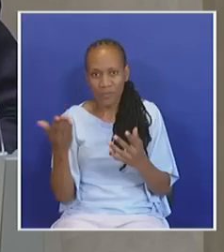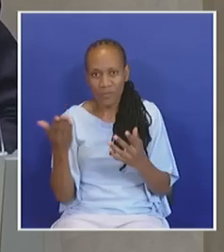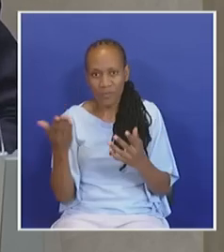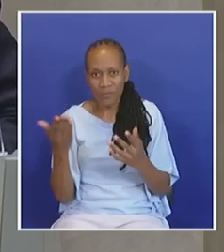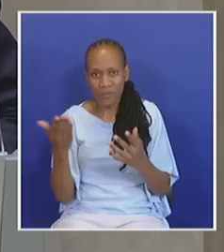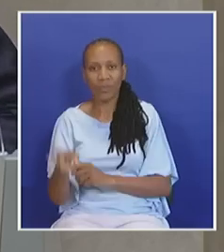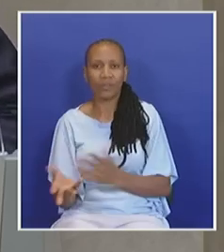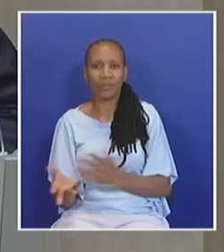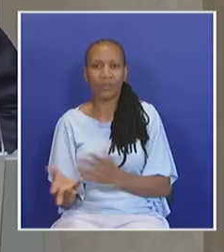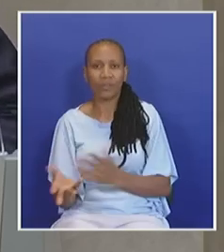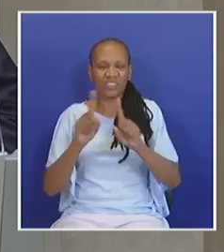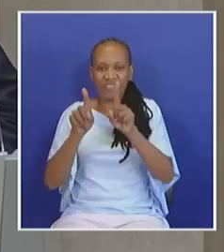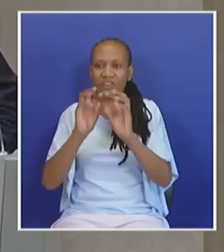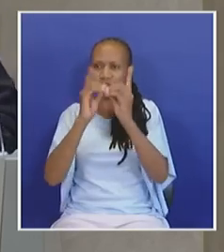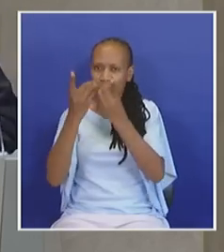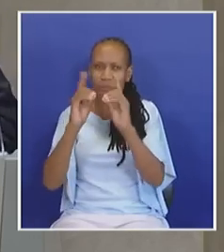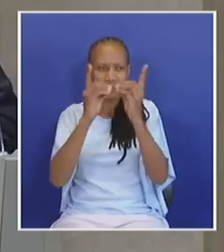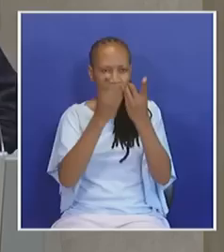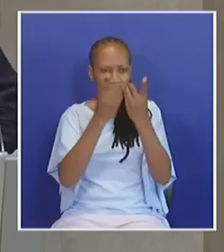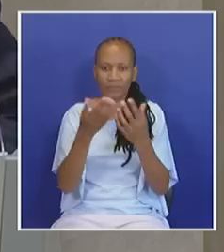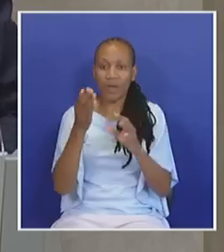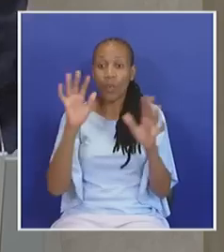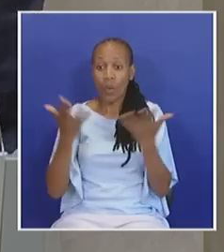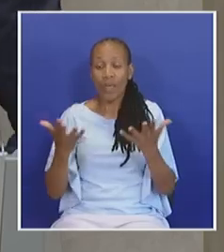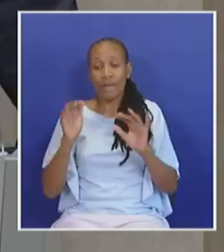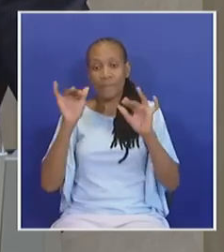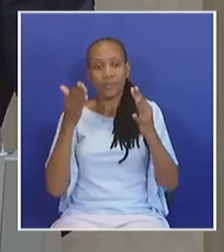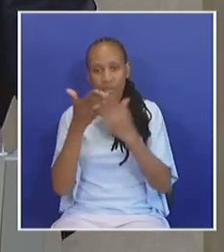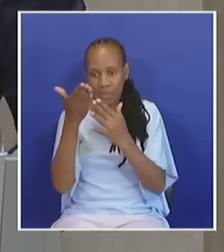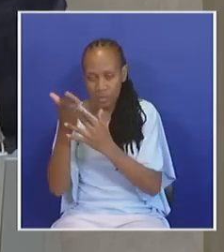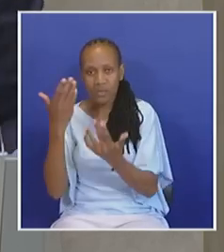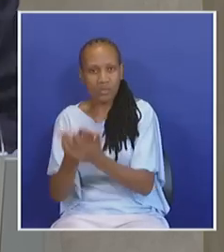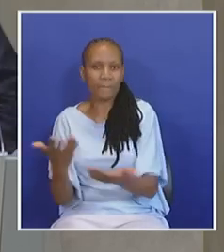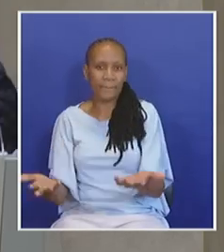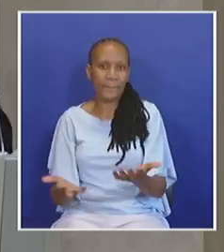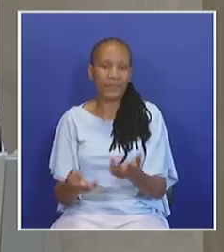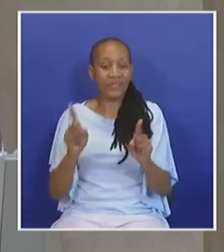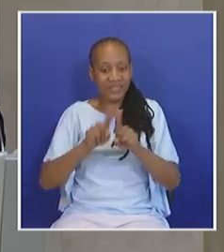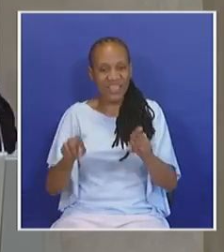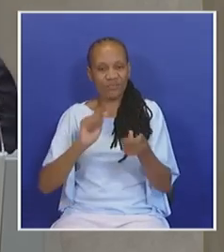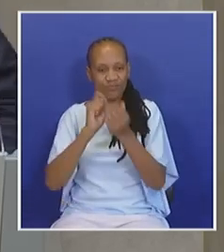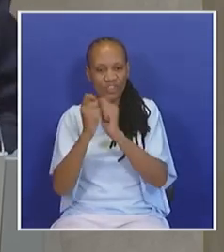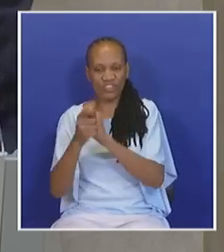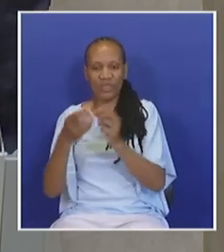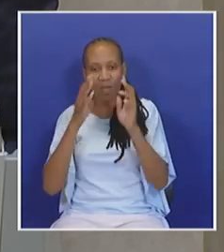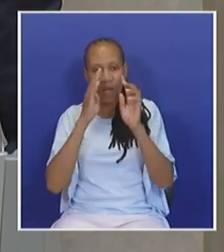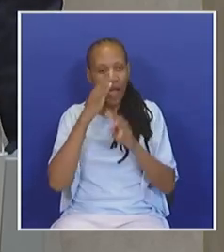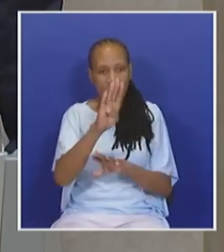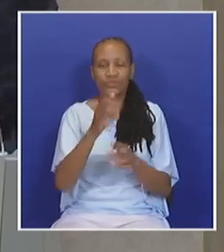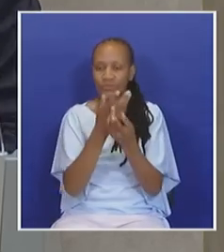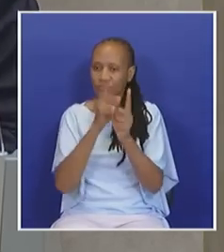the institutions of society and the practices and attitudes of South Africans insofar